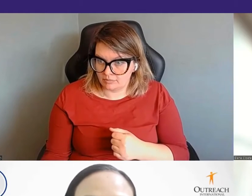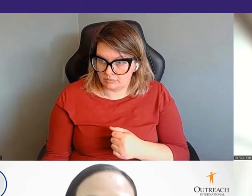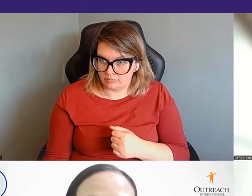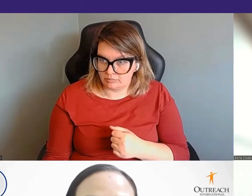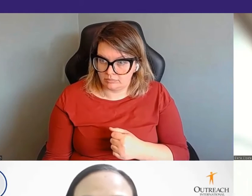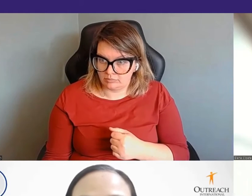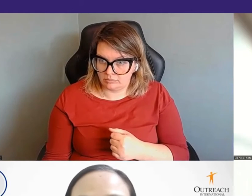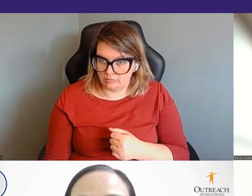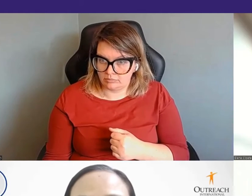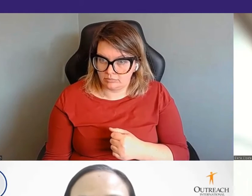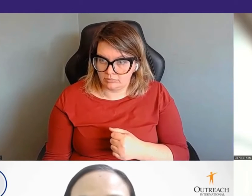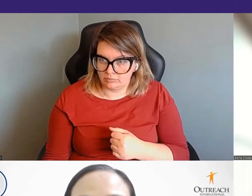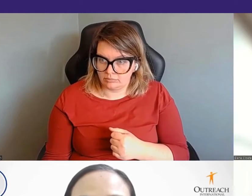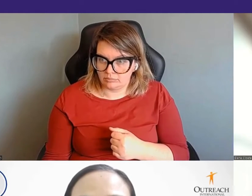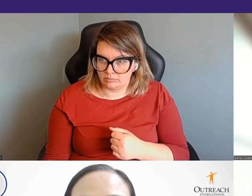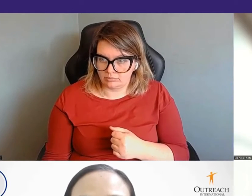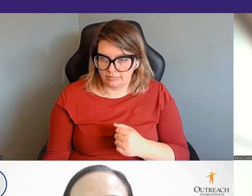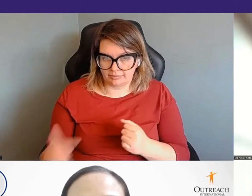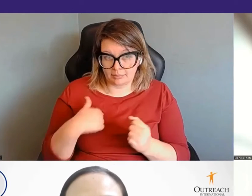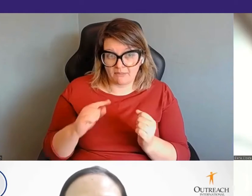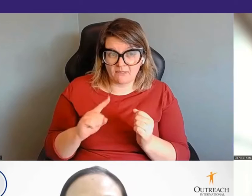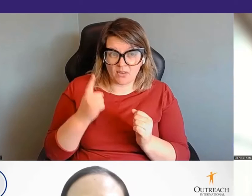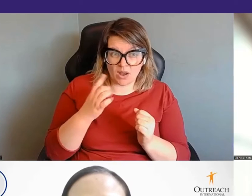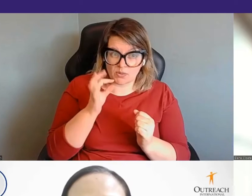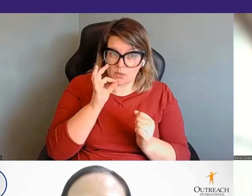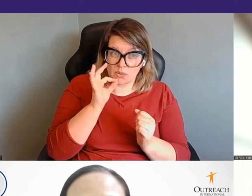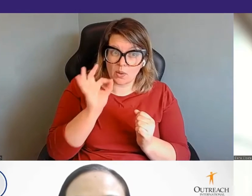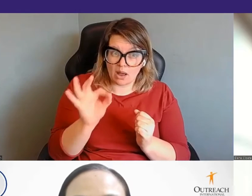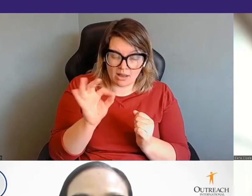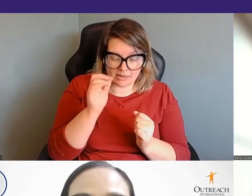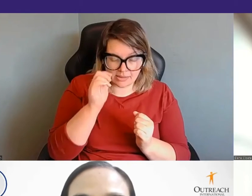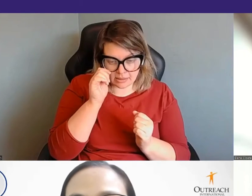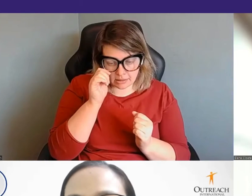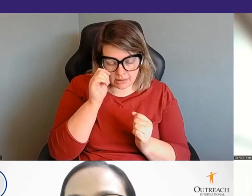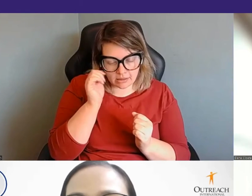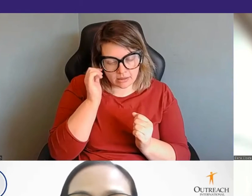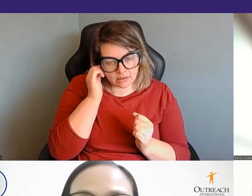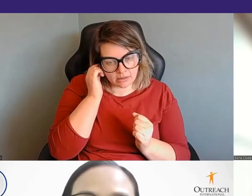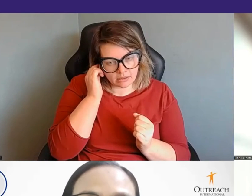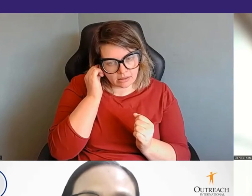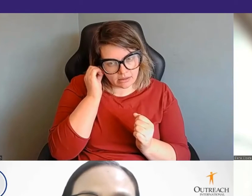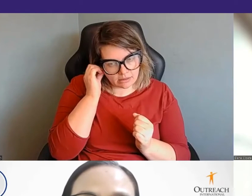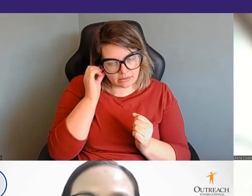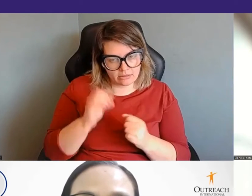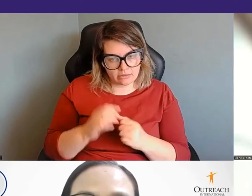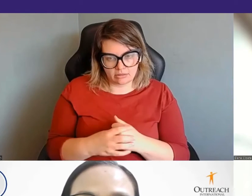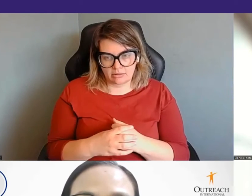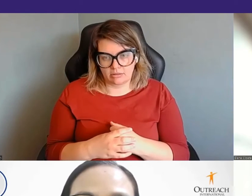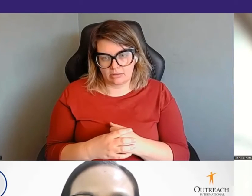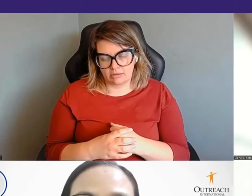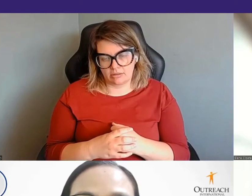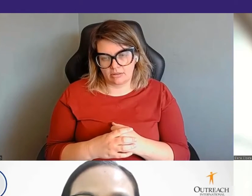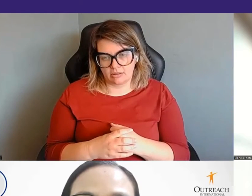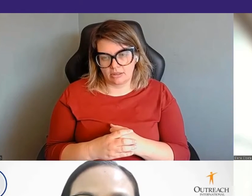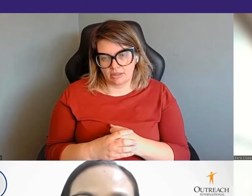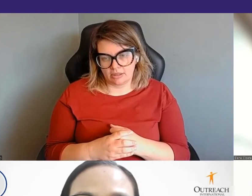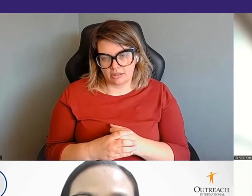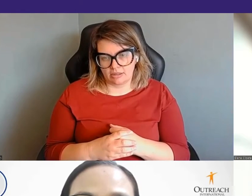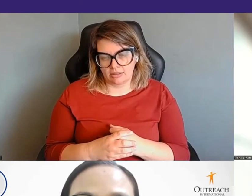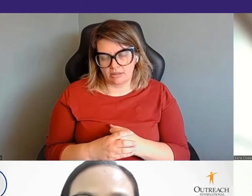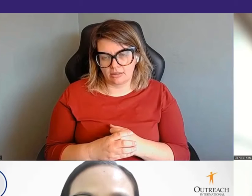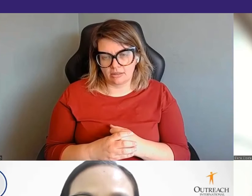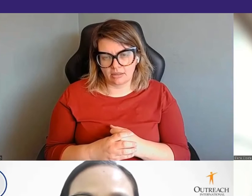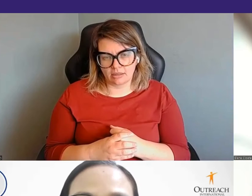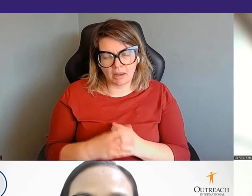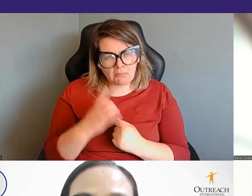I think I have a question to get us started. And this was just, I noticed that one of the examples sort of said that they applied to you. So I was